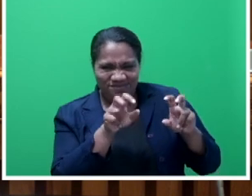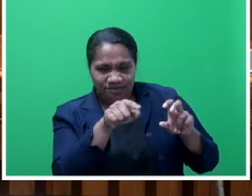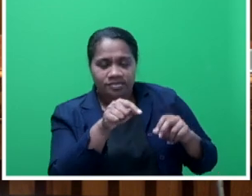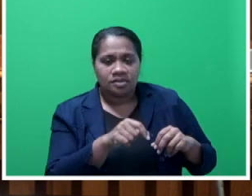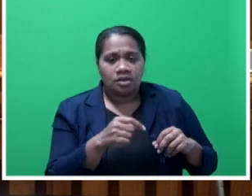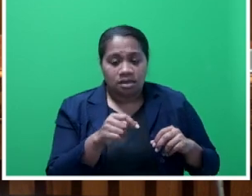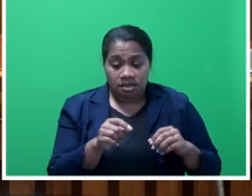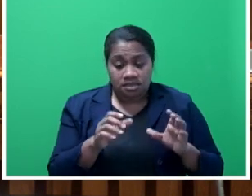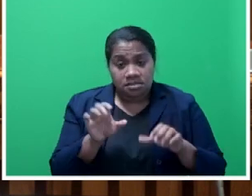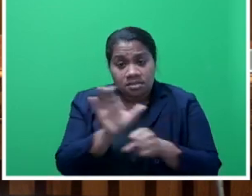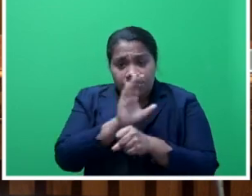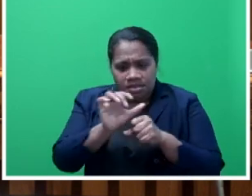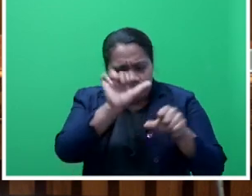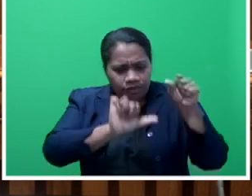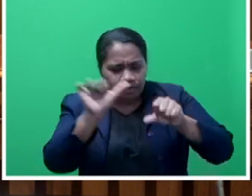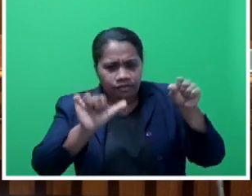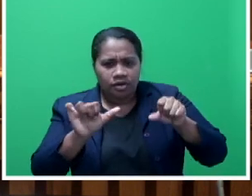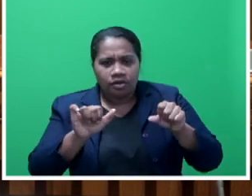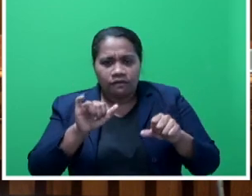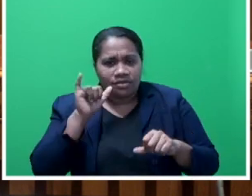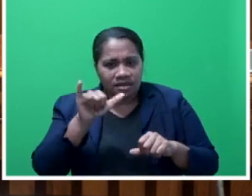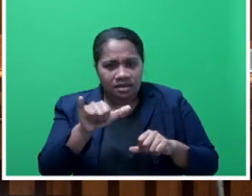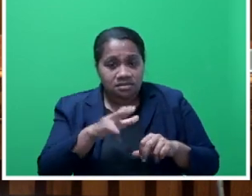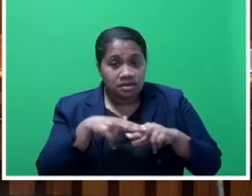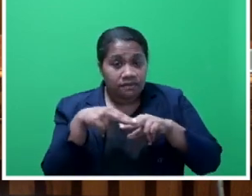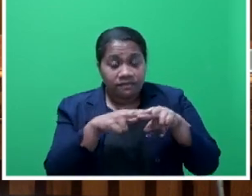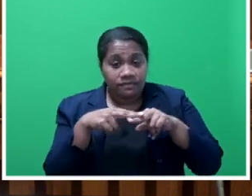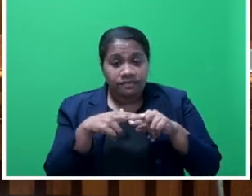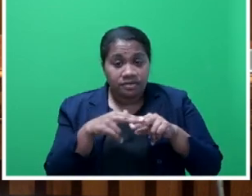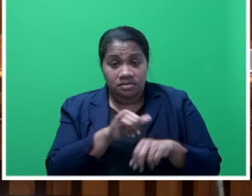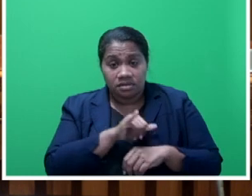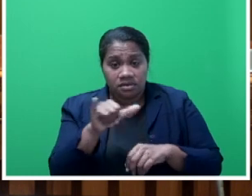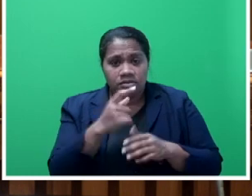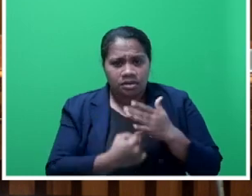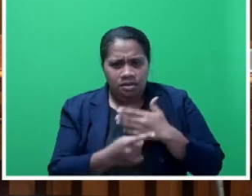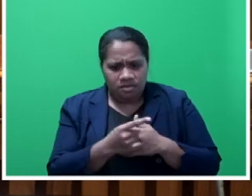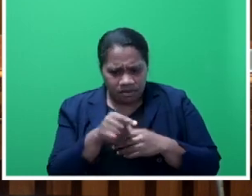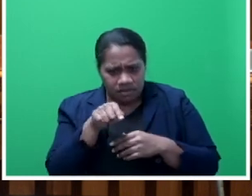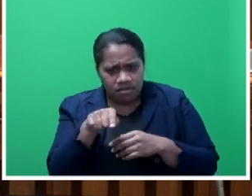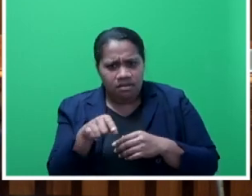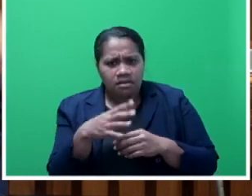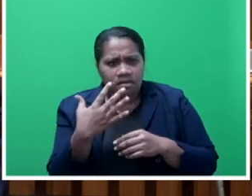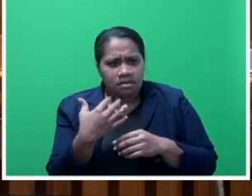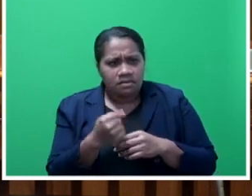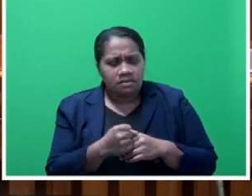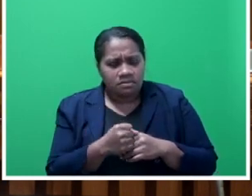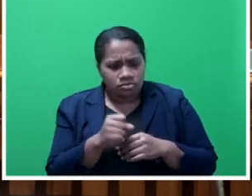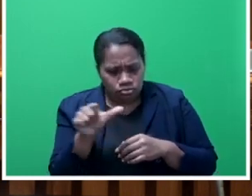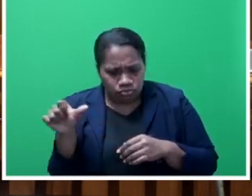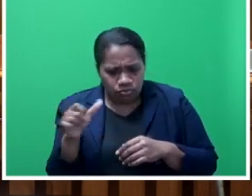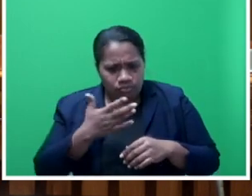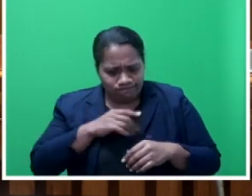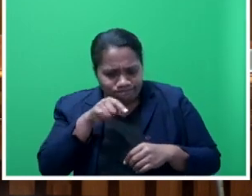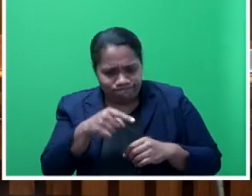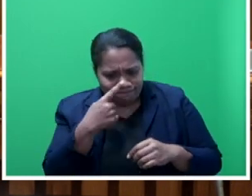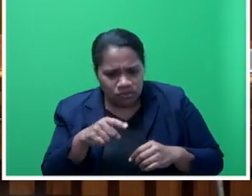airlines. And Fiji Airways had to jump through the loops and all sorts of things to be able to meet the threshold in